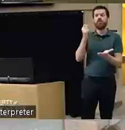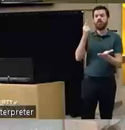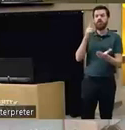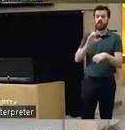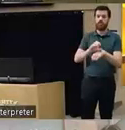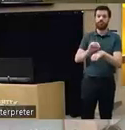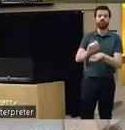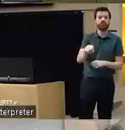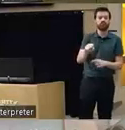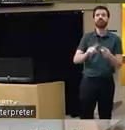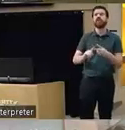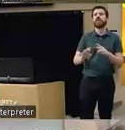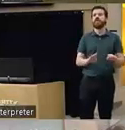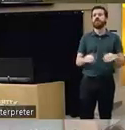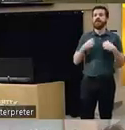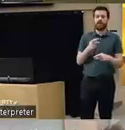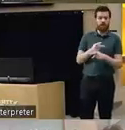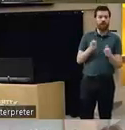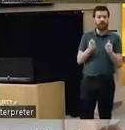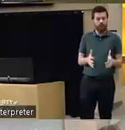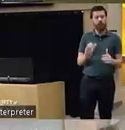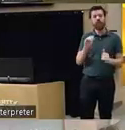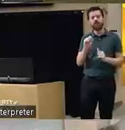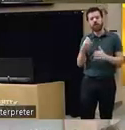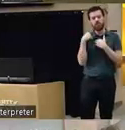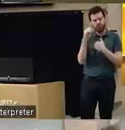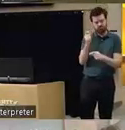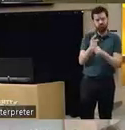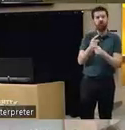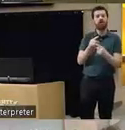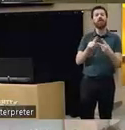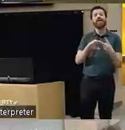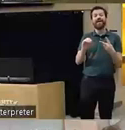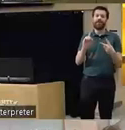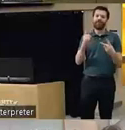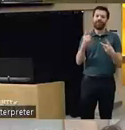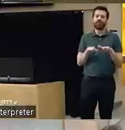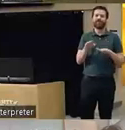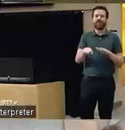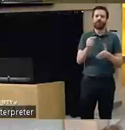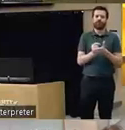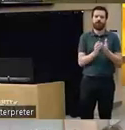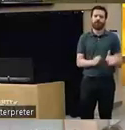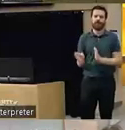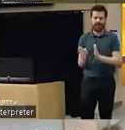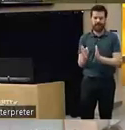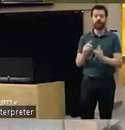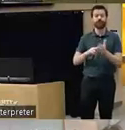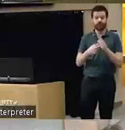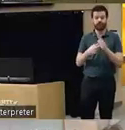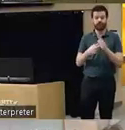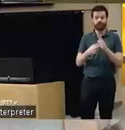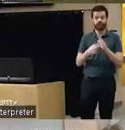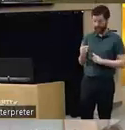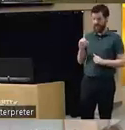to the behavioral health care manager on their caseload, but also for diagnosis and the first step in treatment planning. So I may see someone someone for a